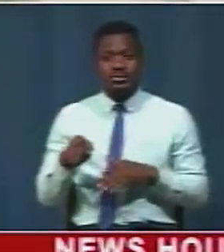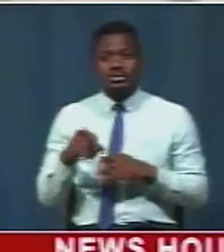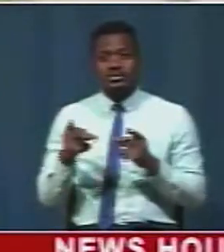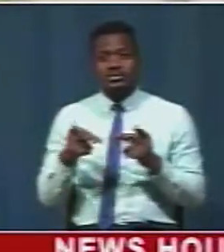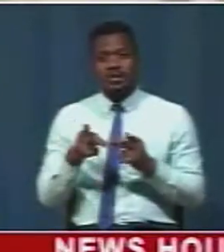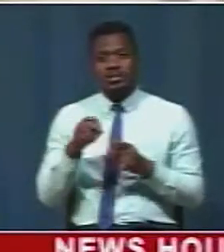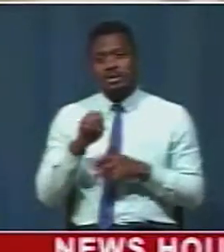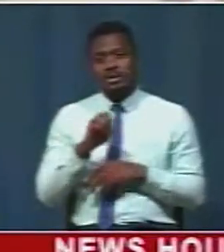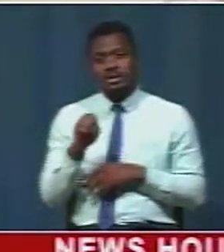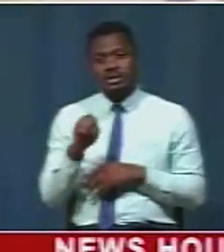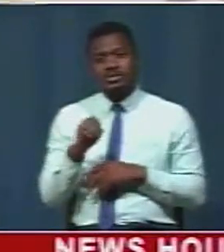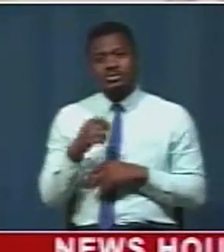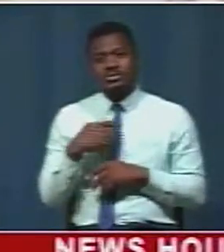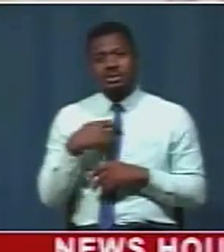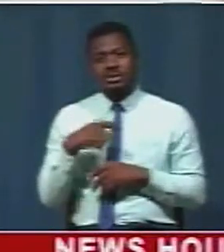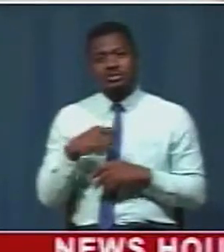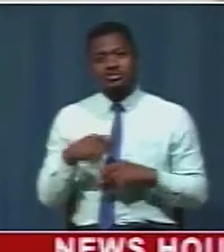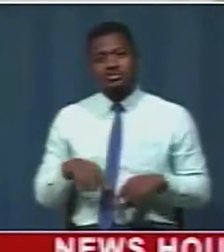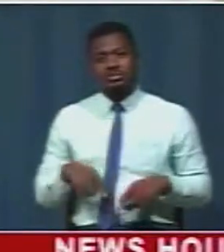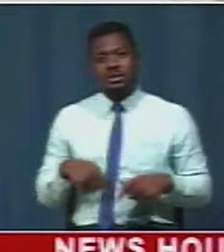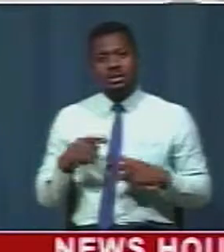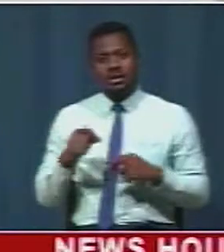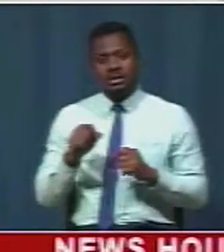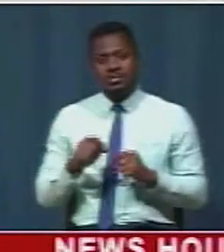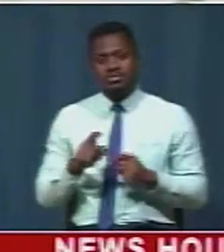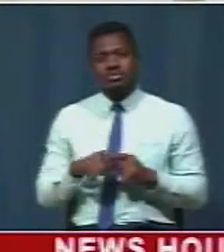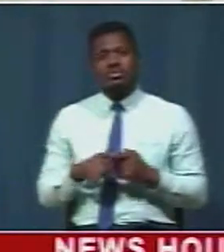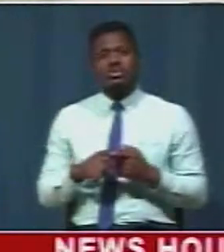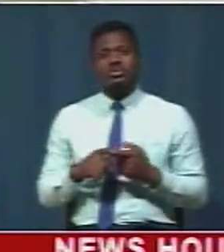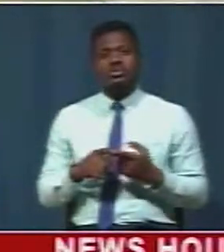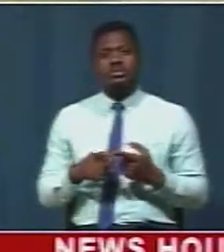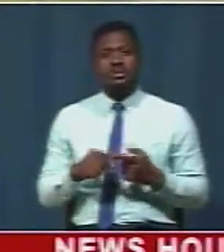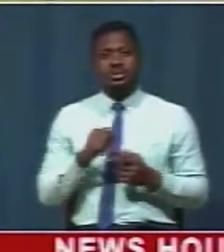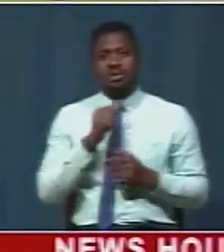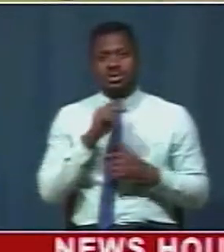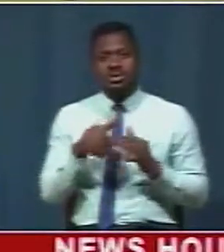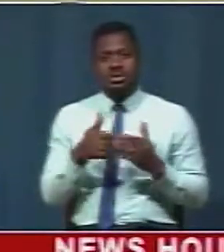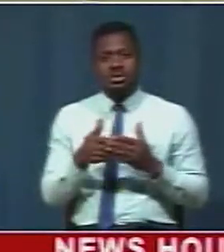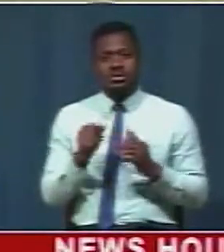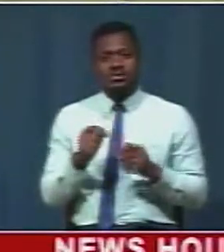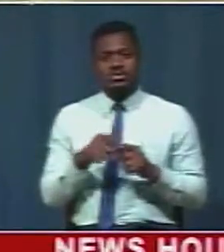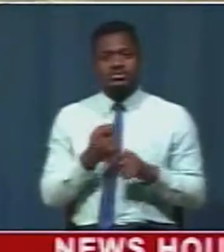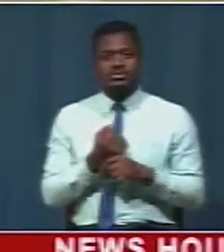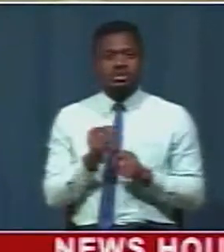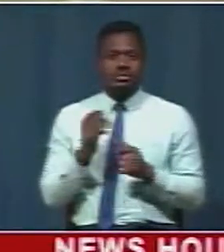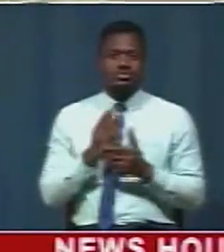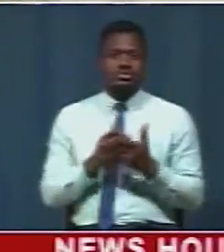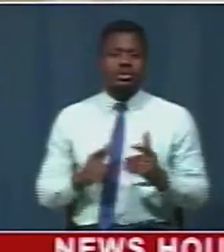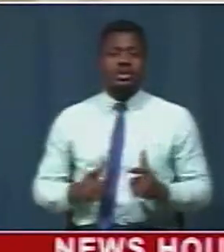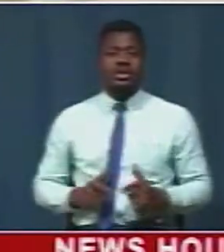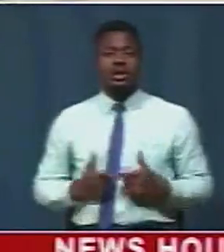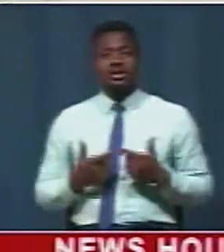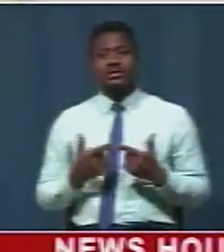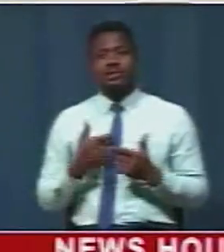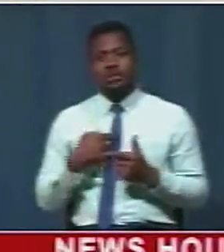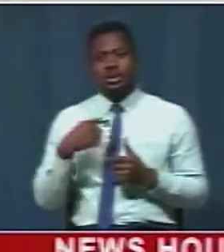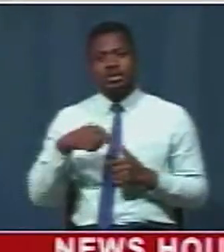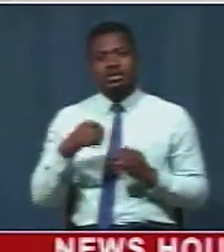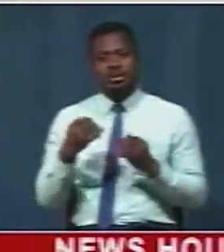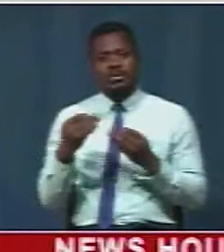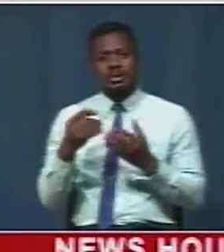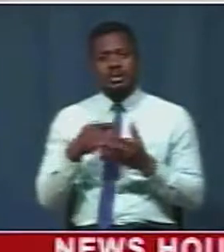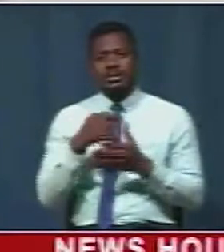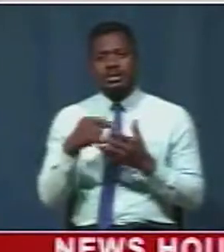East. I think with life jacket, they could have been able, if not all, but they could have been able to save some lives. So we need so many